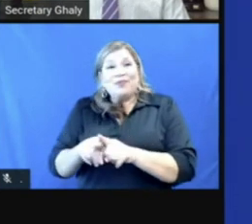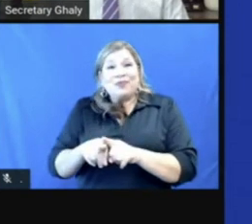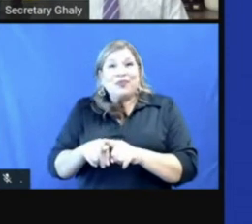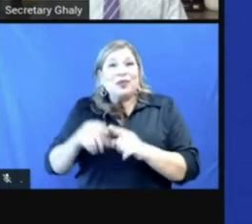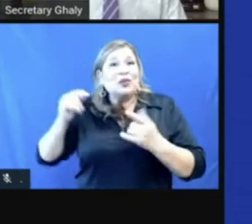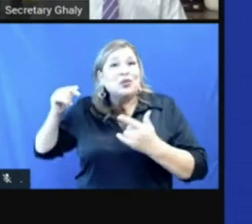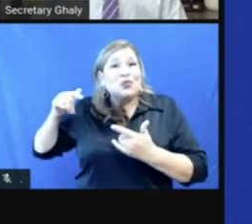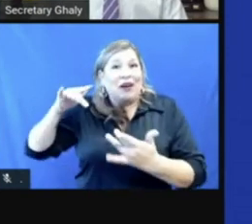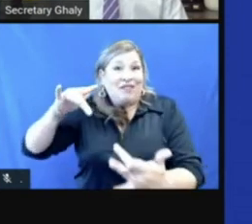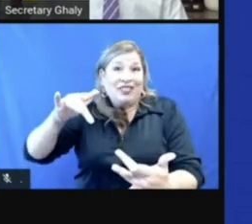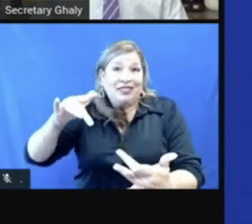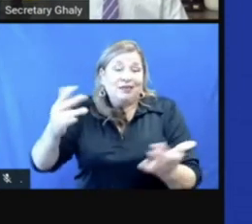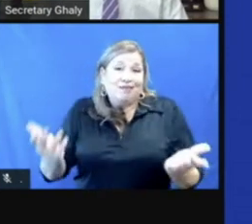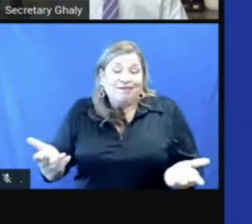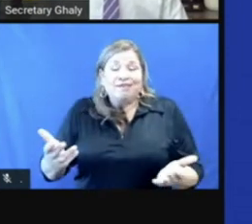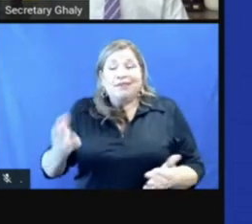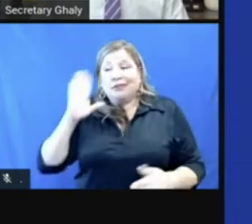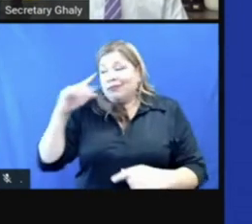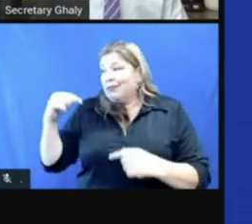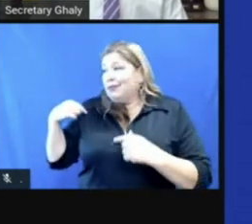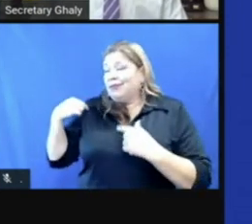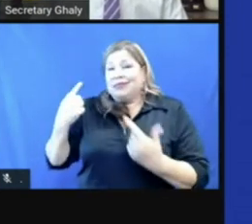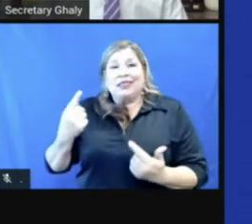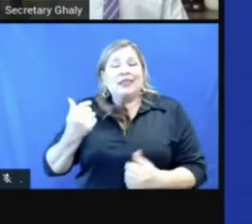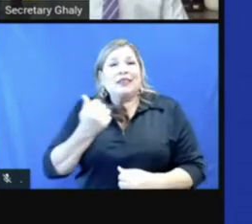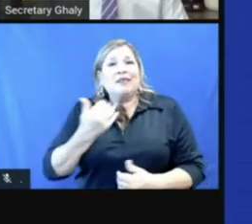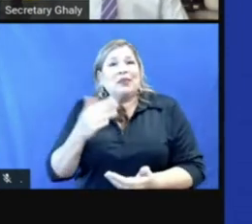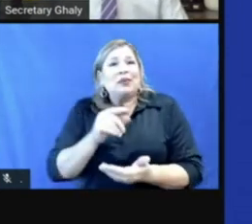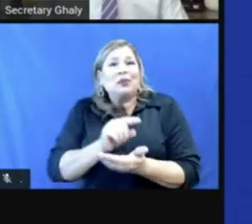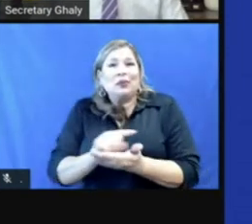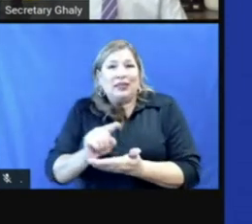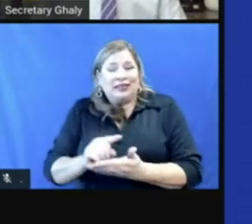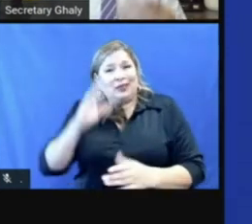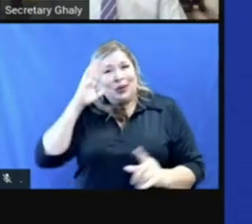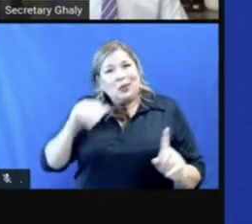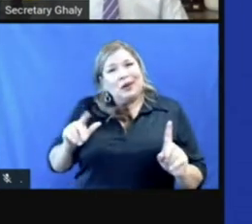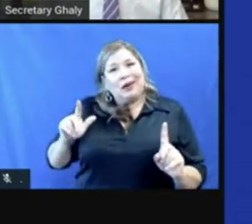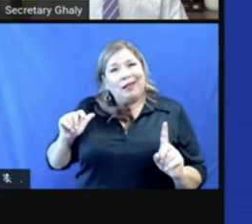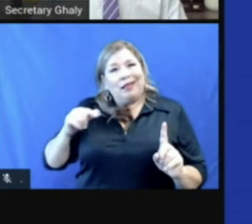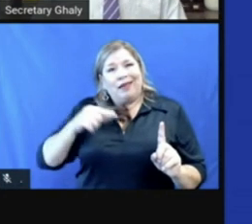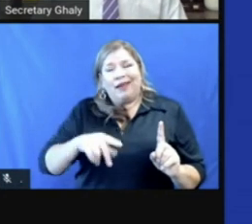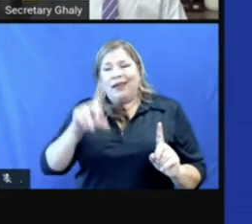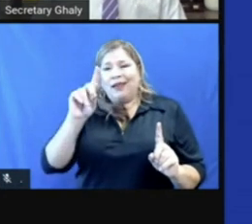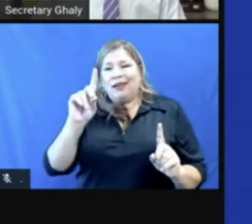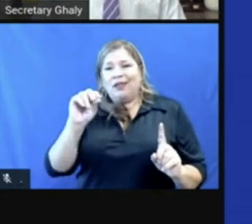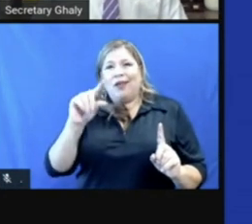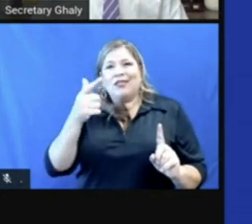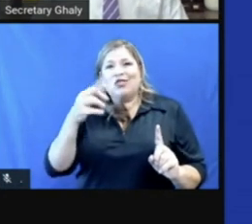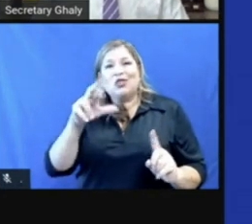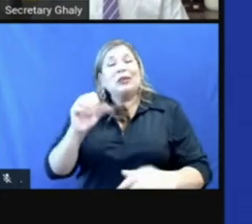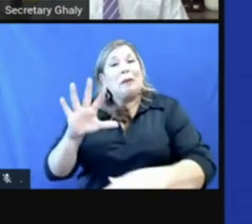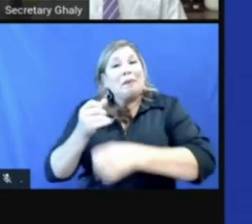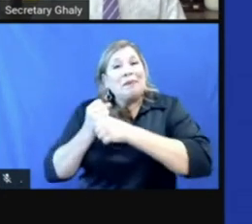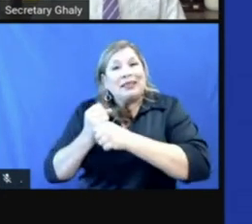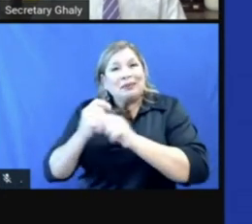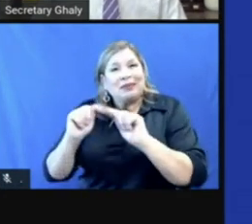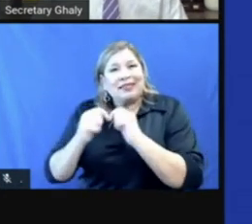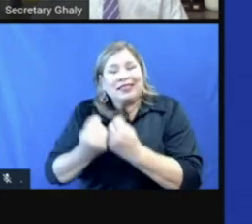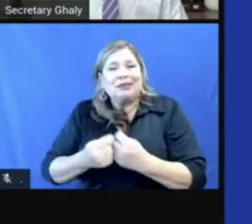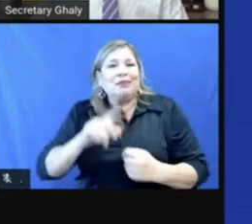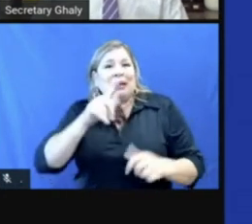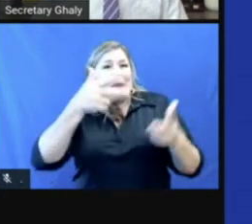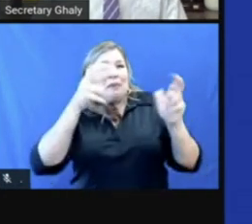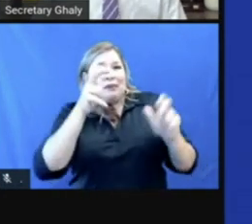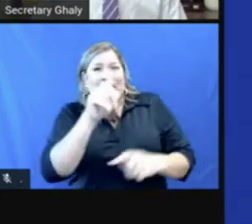some events over the last many weeks in my home county of Los Angeles, the Dodgers, the Lakers, we had